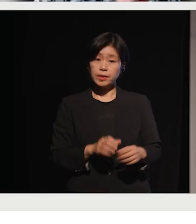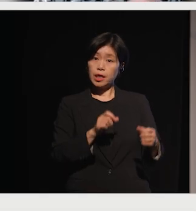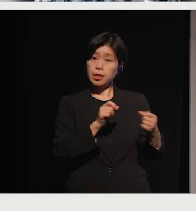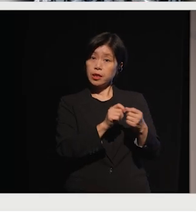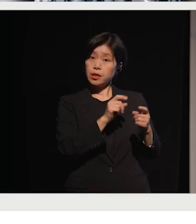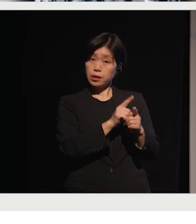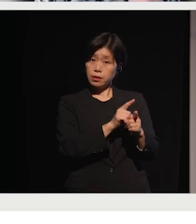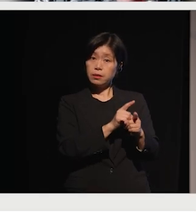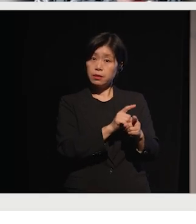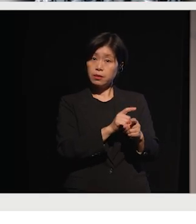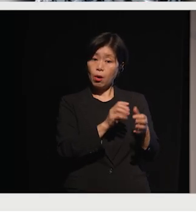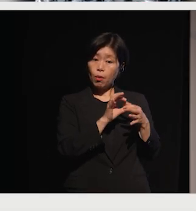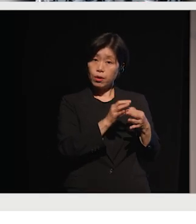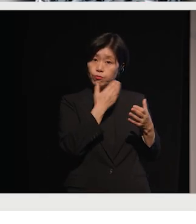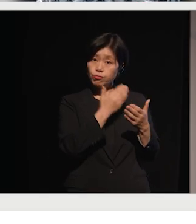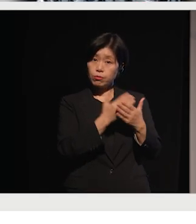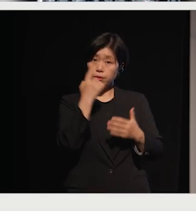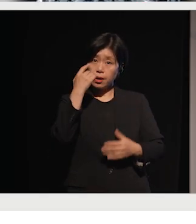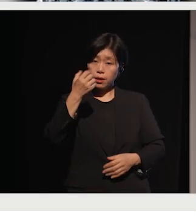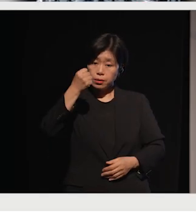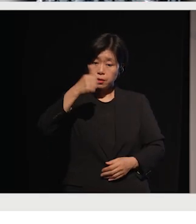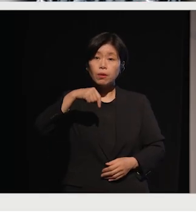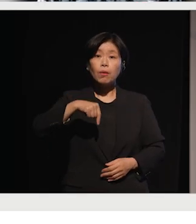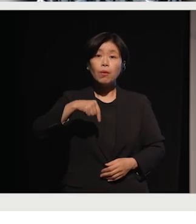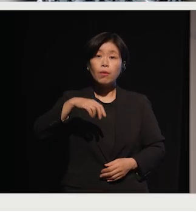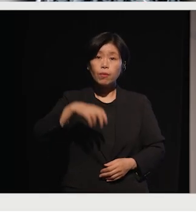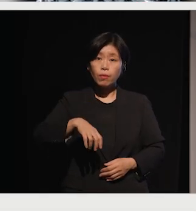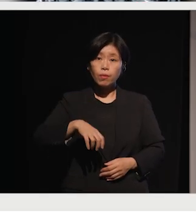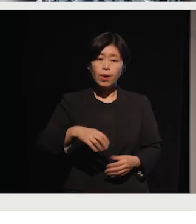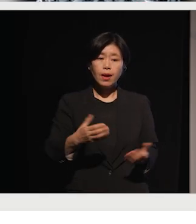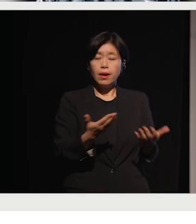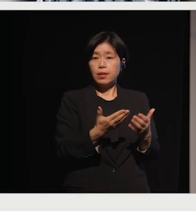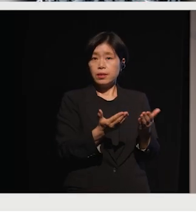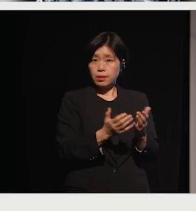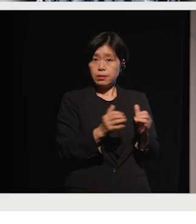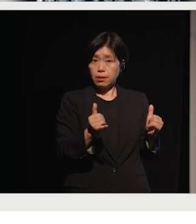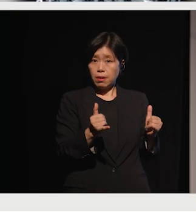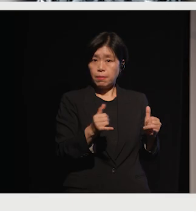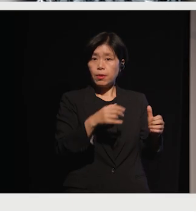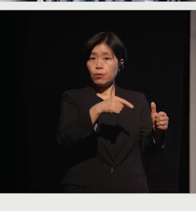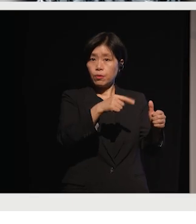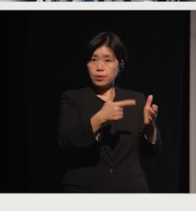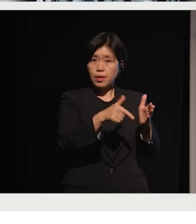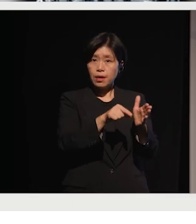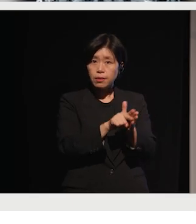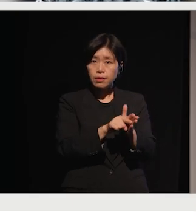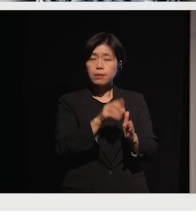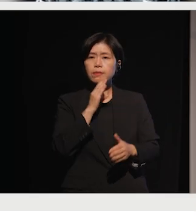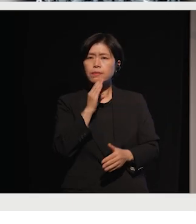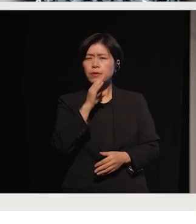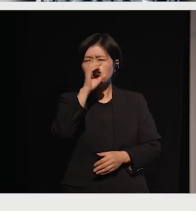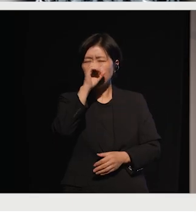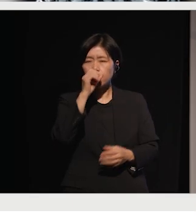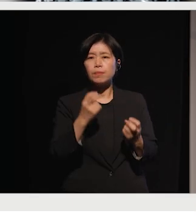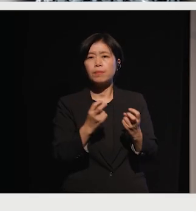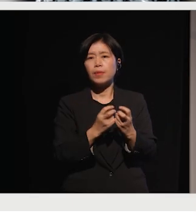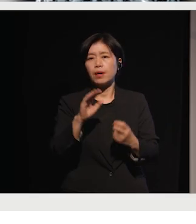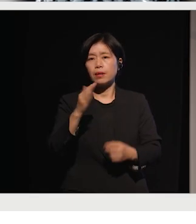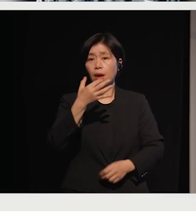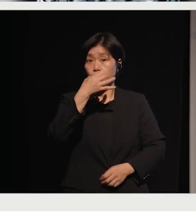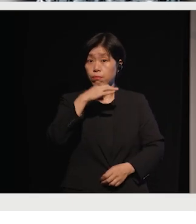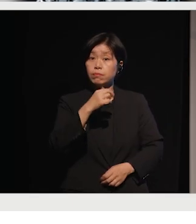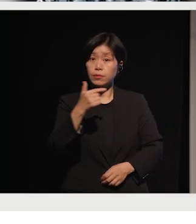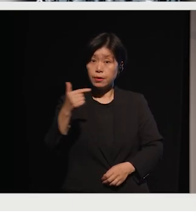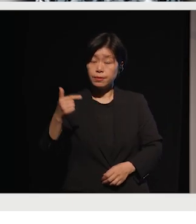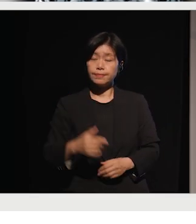most beneficial and impactful thing that Access Smithsonian can do to help educate and motivate our